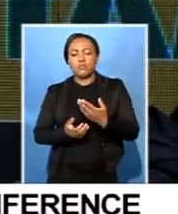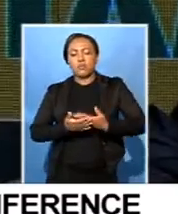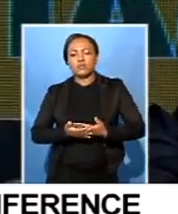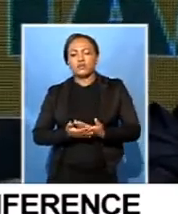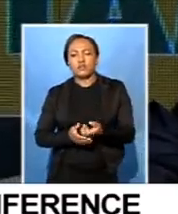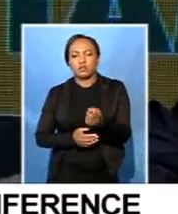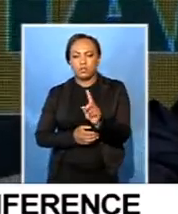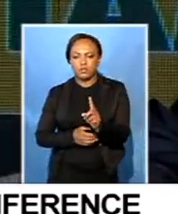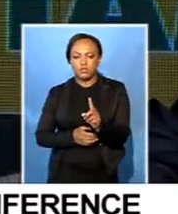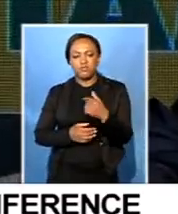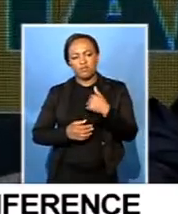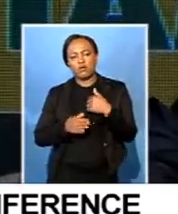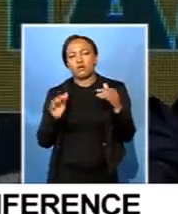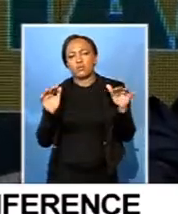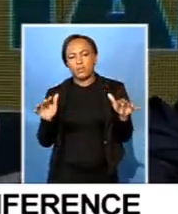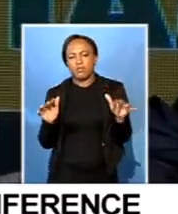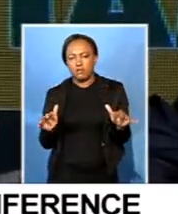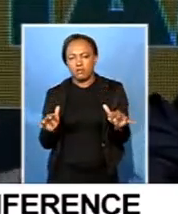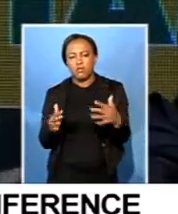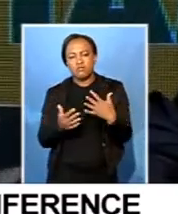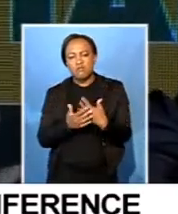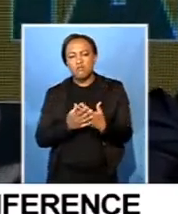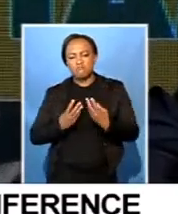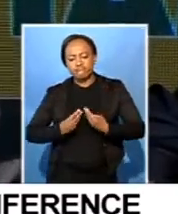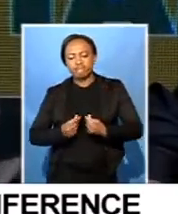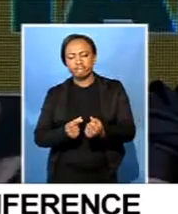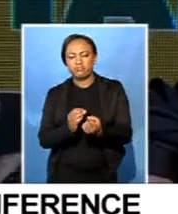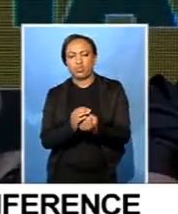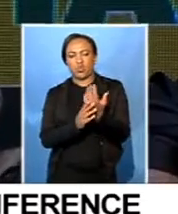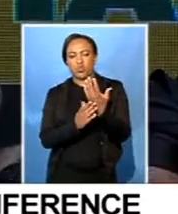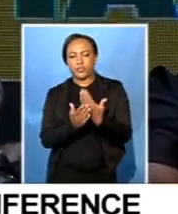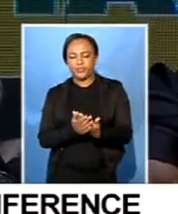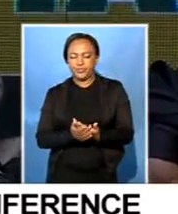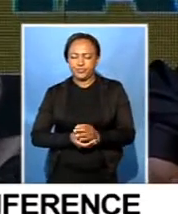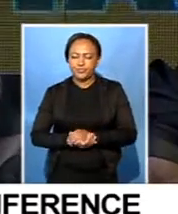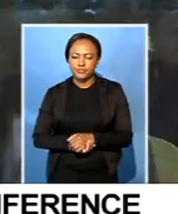potential of our people to flourish.